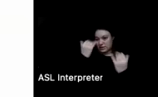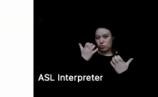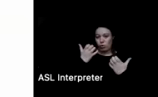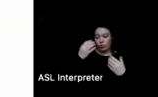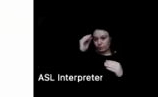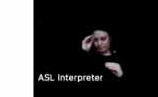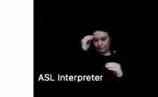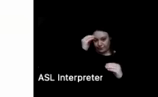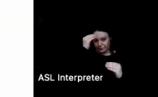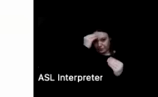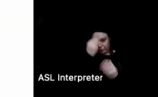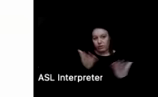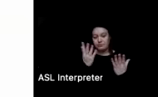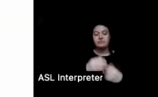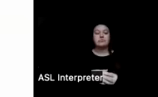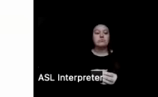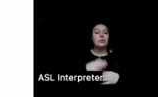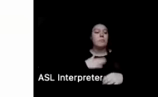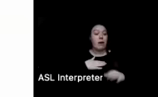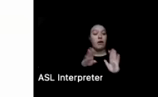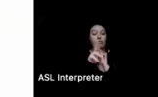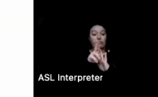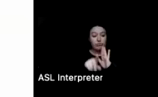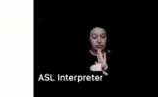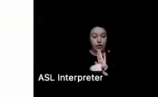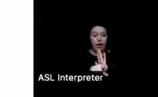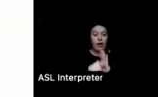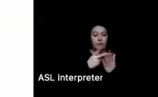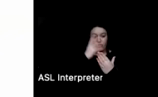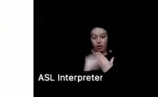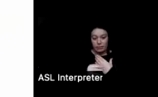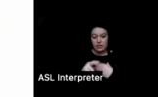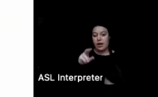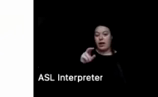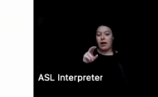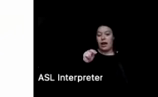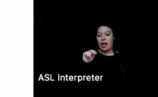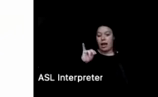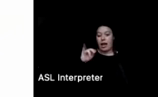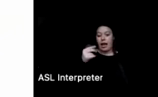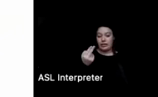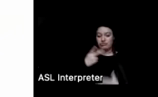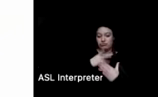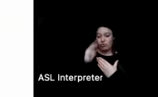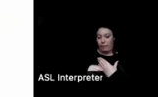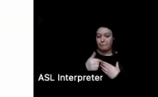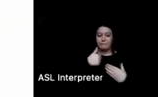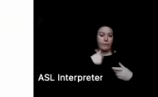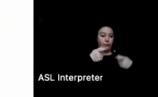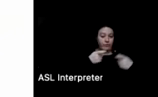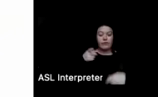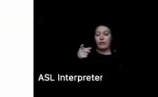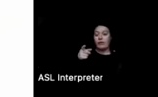programs that I've been involved in managing are the NIH MARC program. Javier directs the NSF